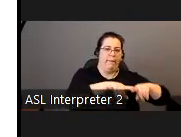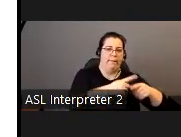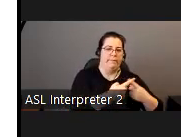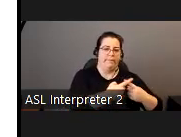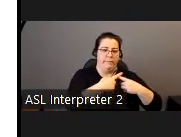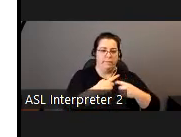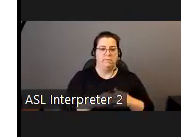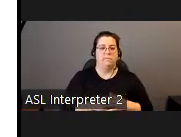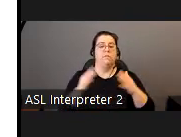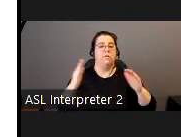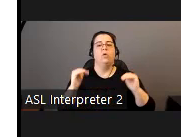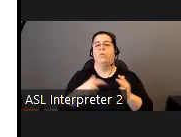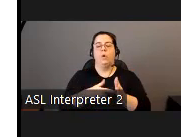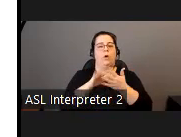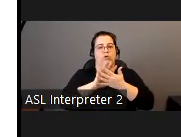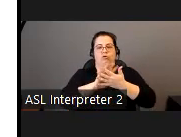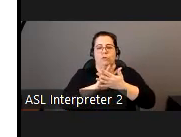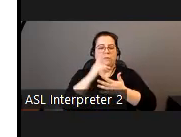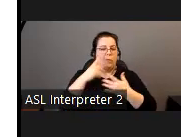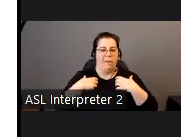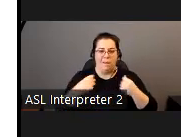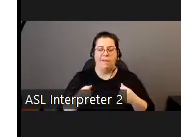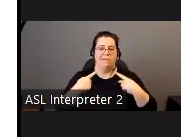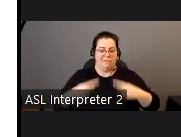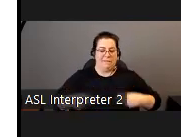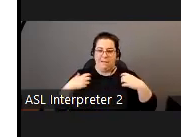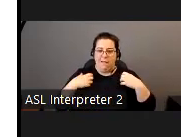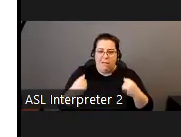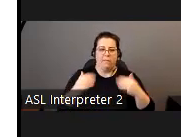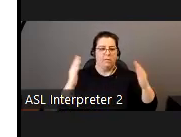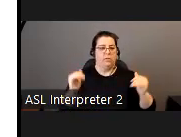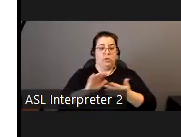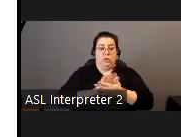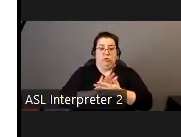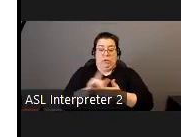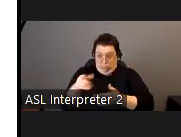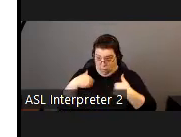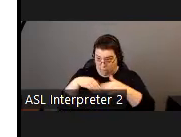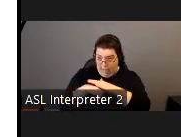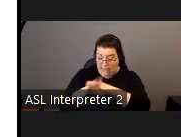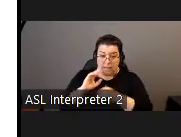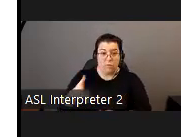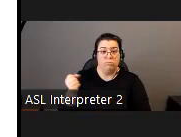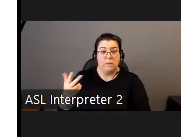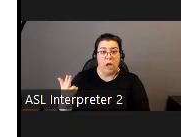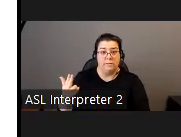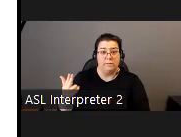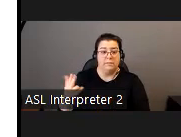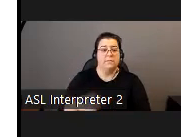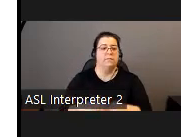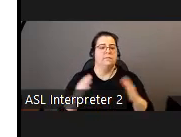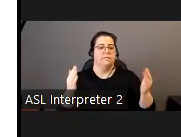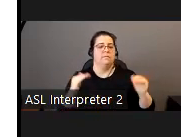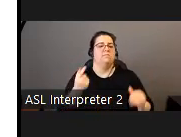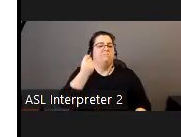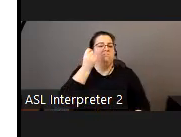problems, screening for access to guns, understanding that minor changes can reflect major